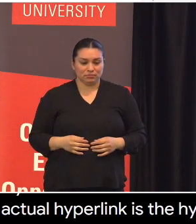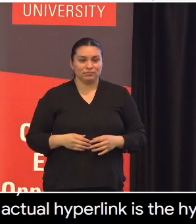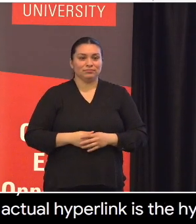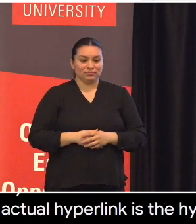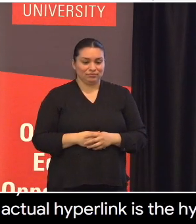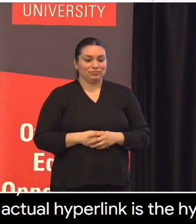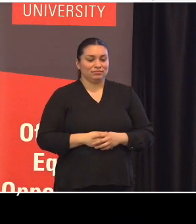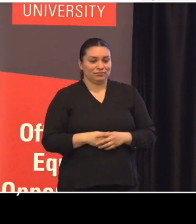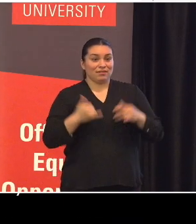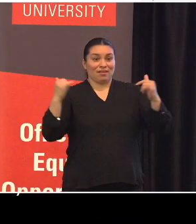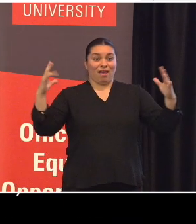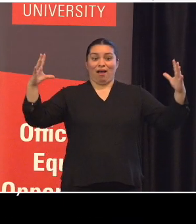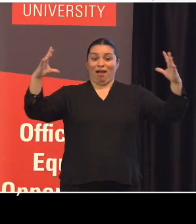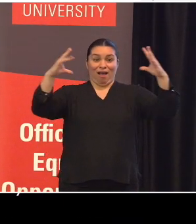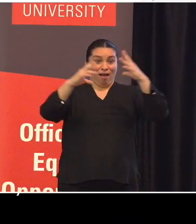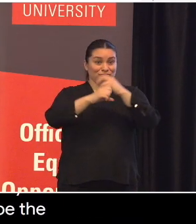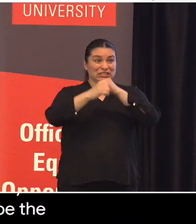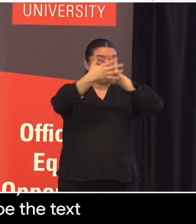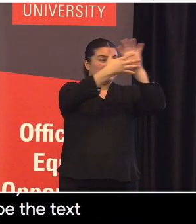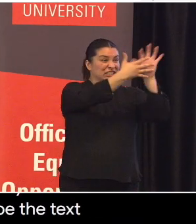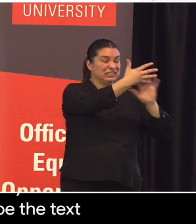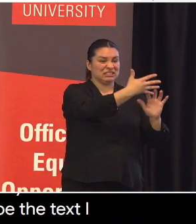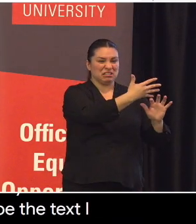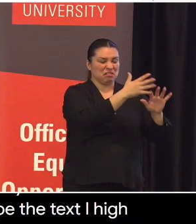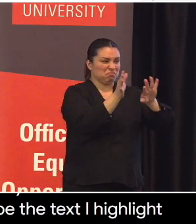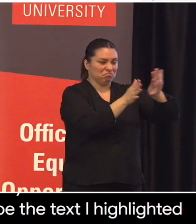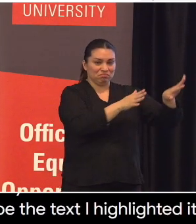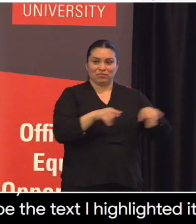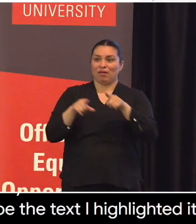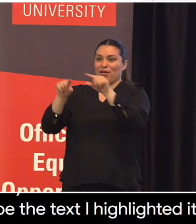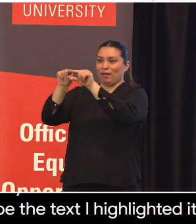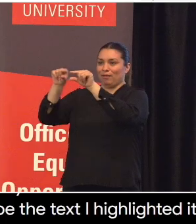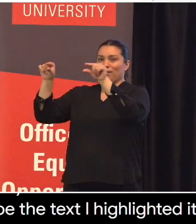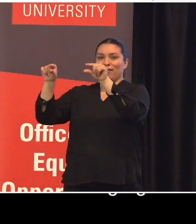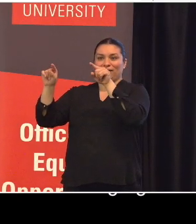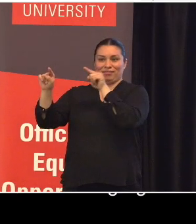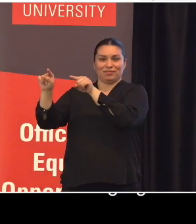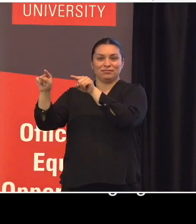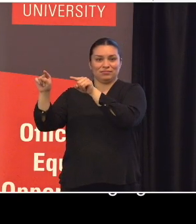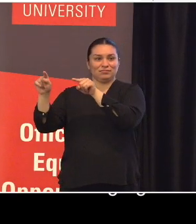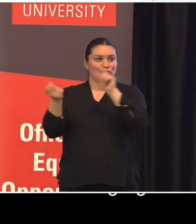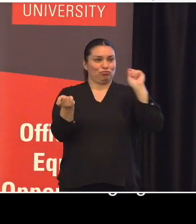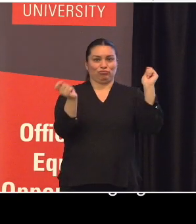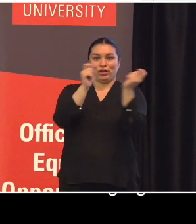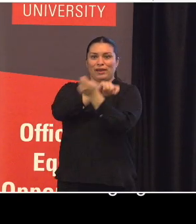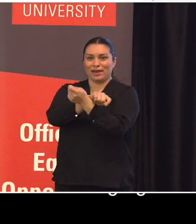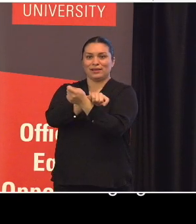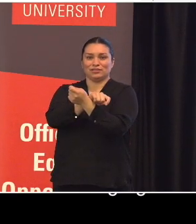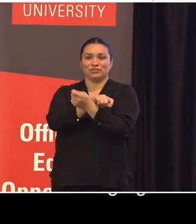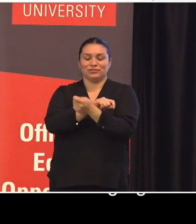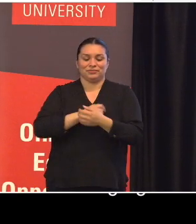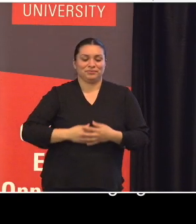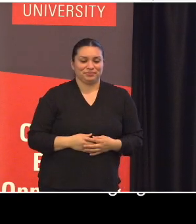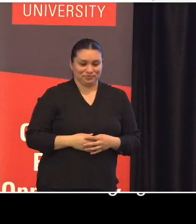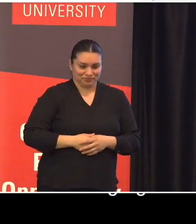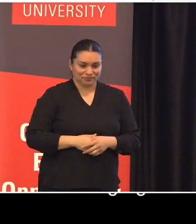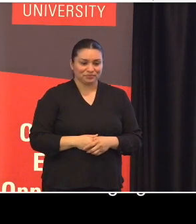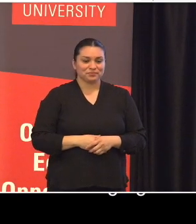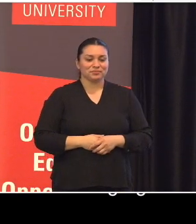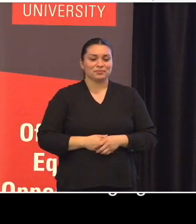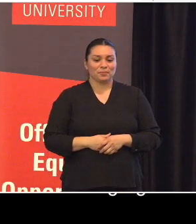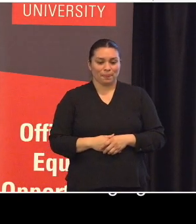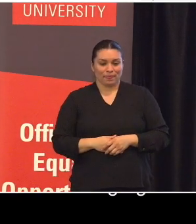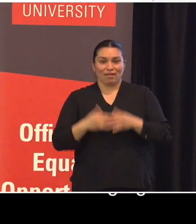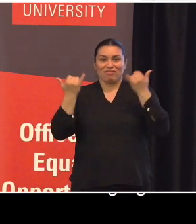hyperlink. I typed the text, I highlighted it, and I clicked a button. And now I'm done, and it's